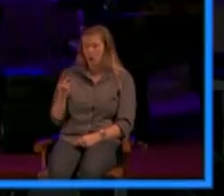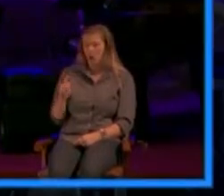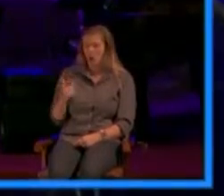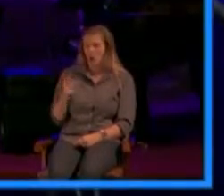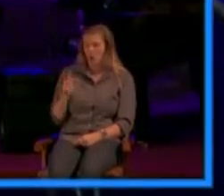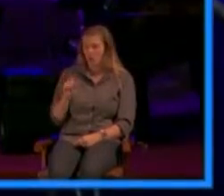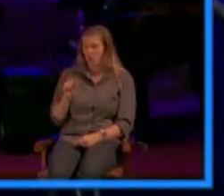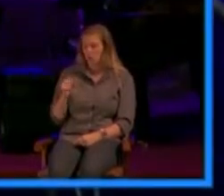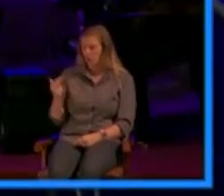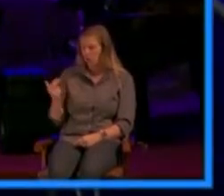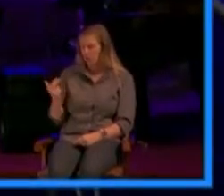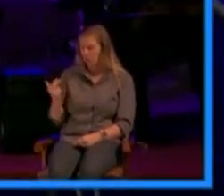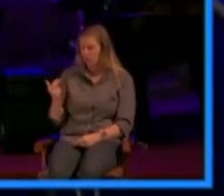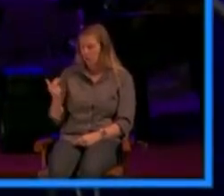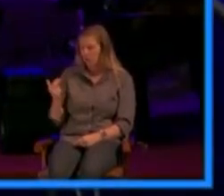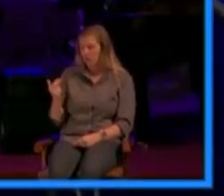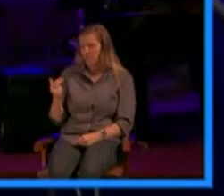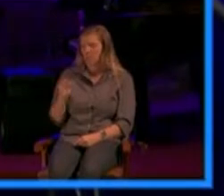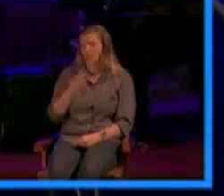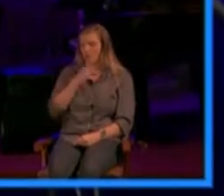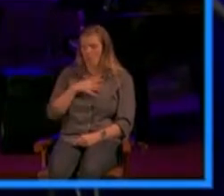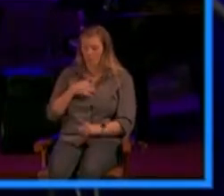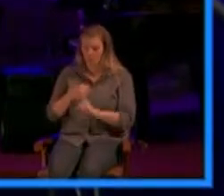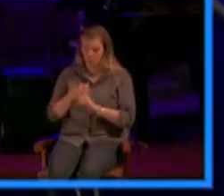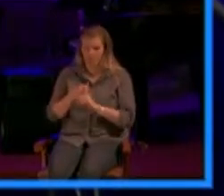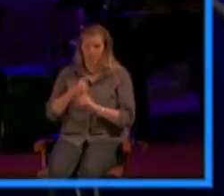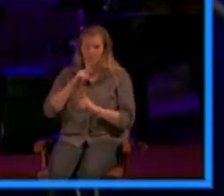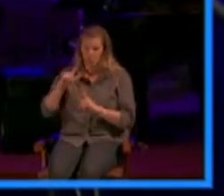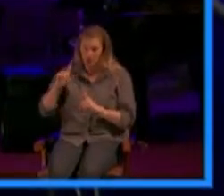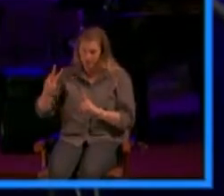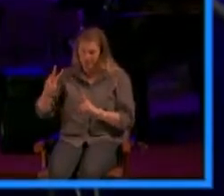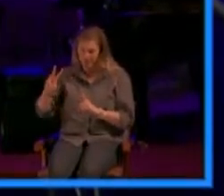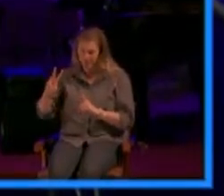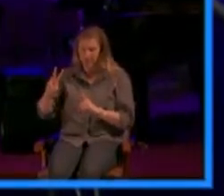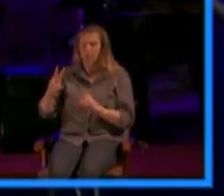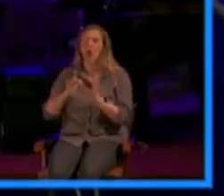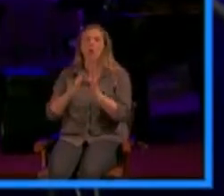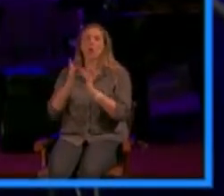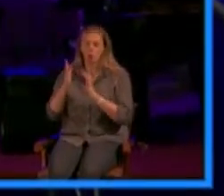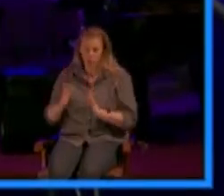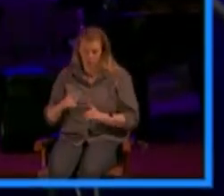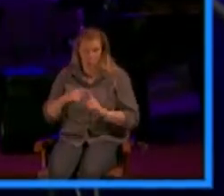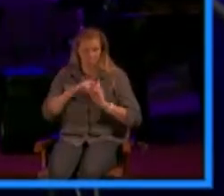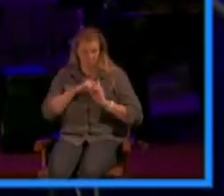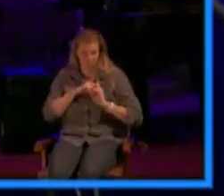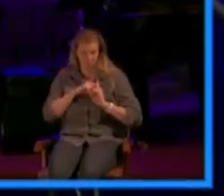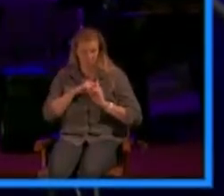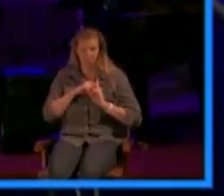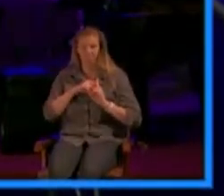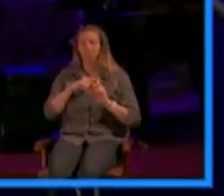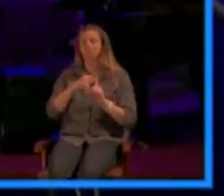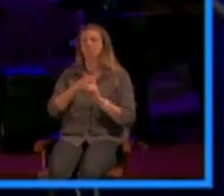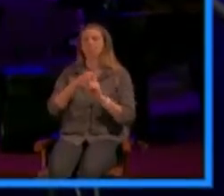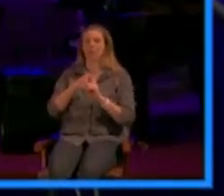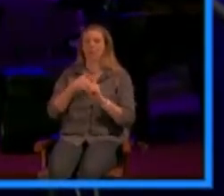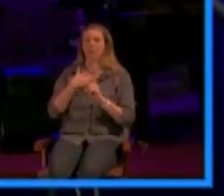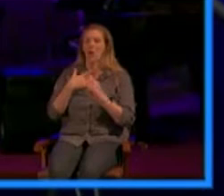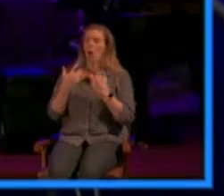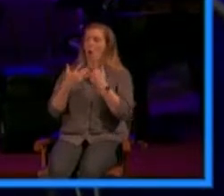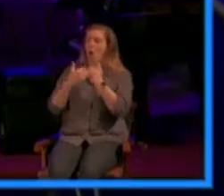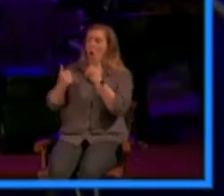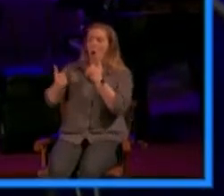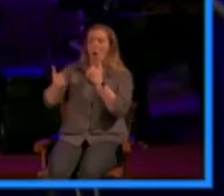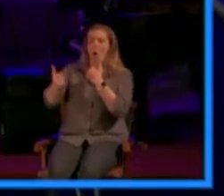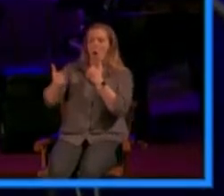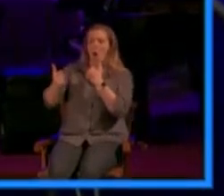was 26 years of age, she was a devout Christian and felt a call of God to go in a